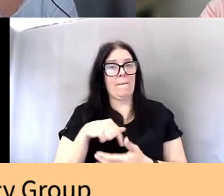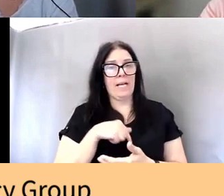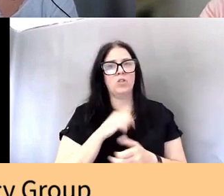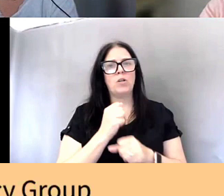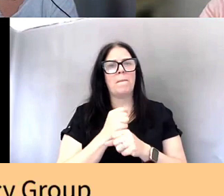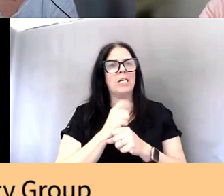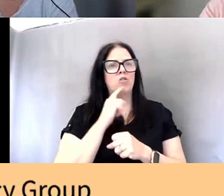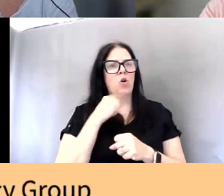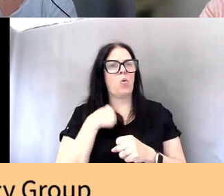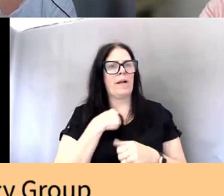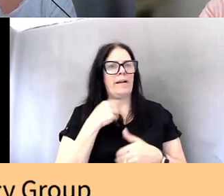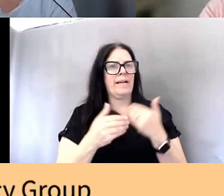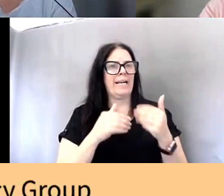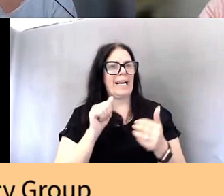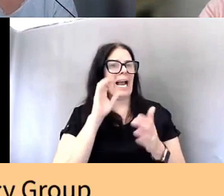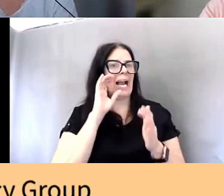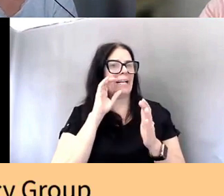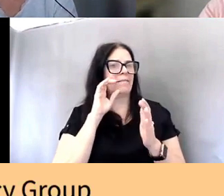illustrate